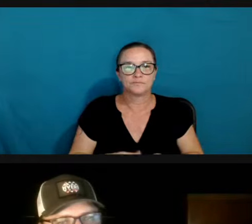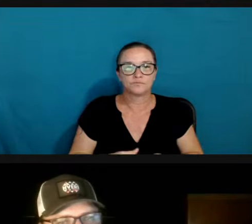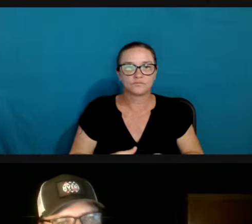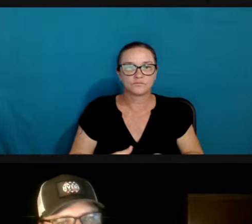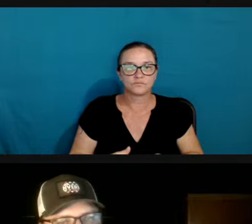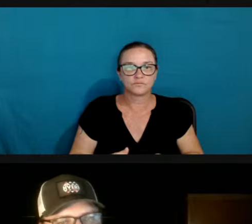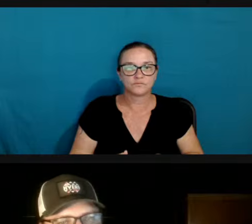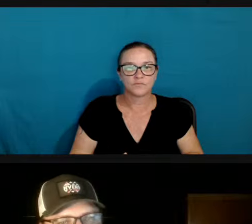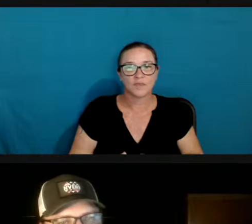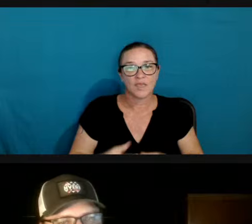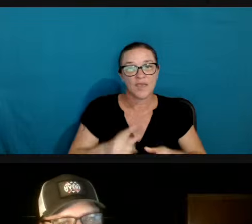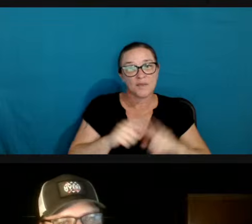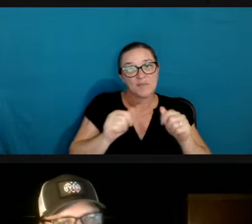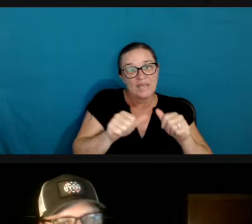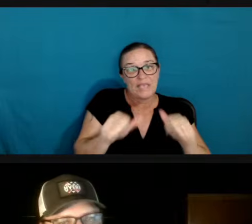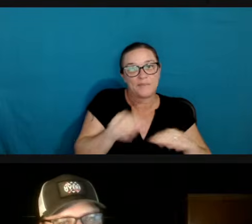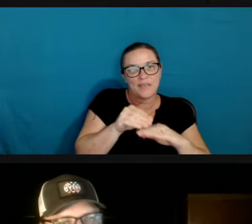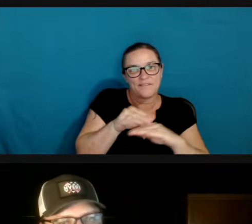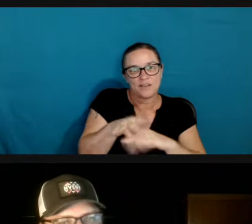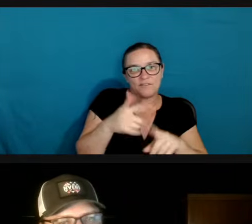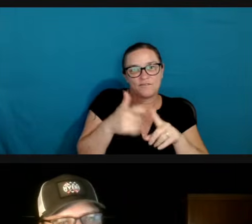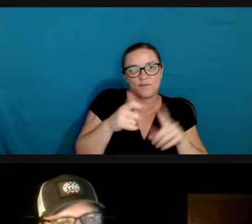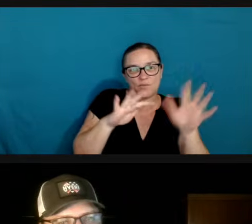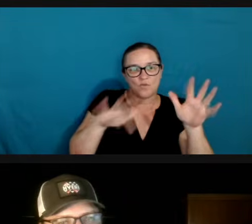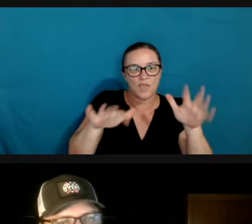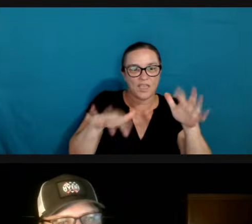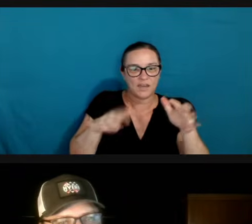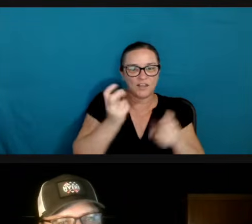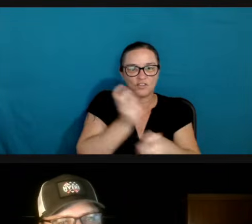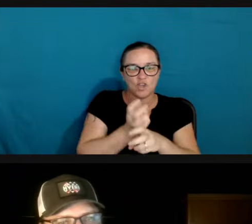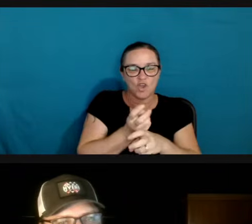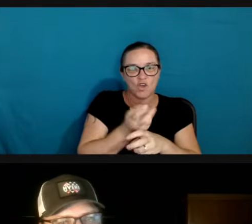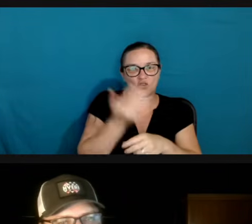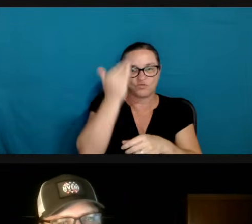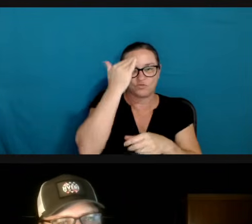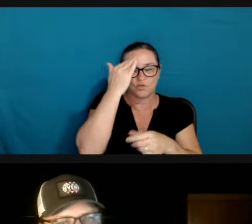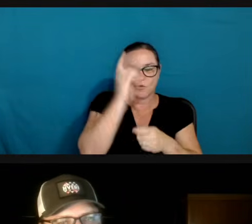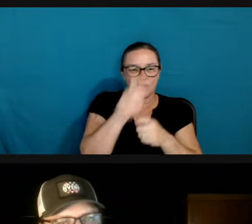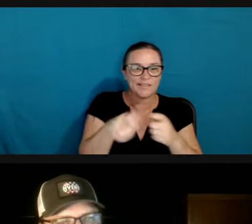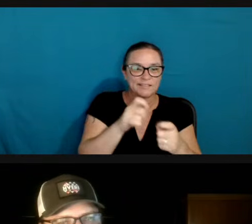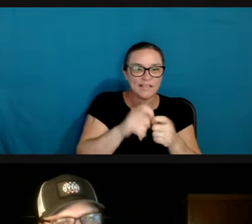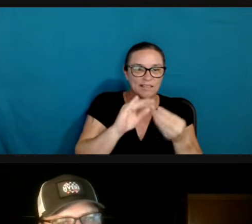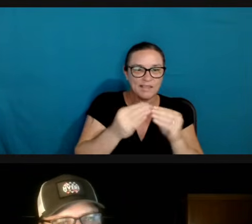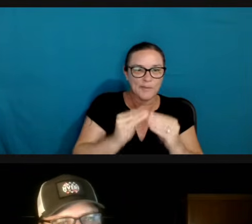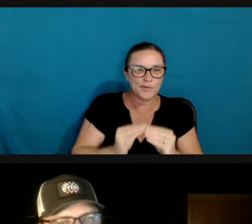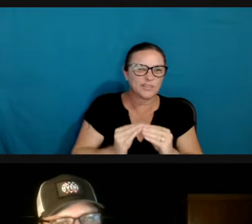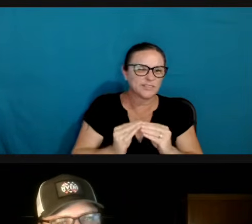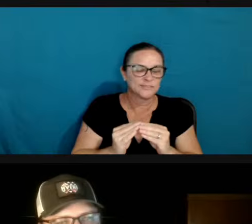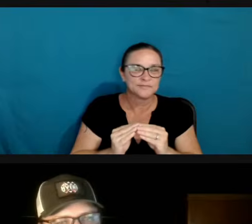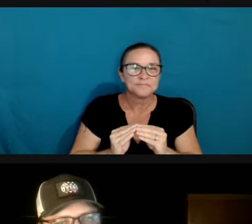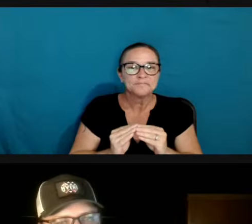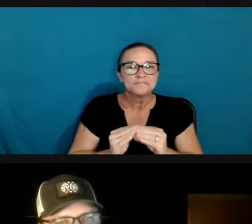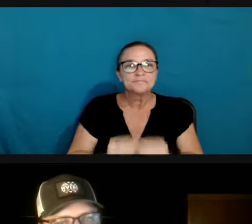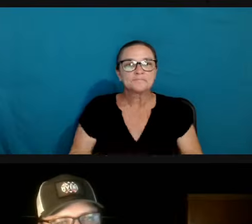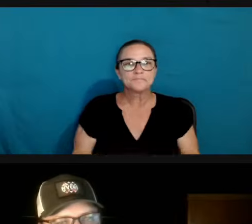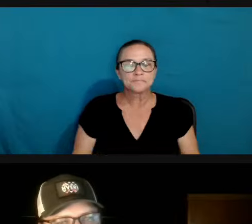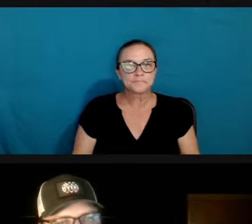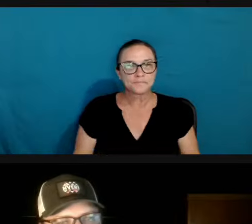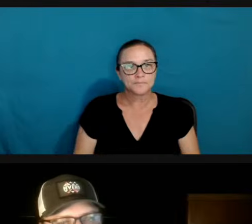effect of the rainfall. It's hard to calculate and account for, and that's embedded in there